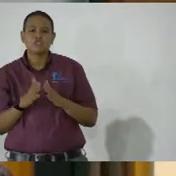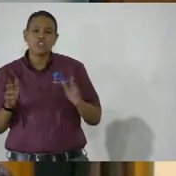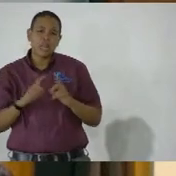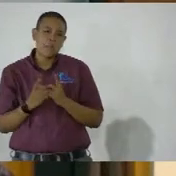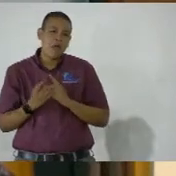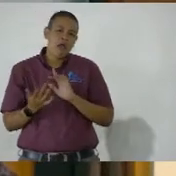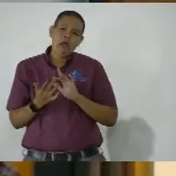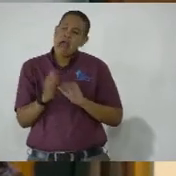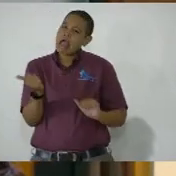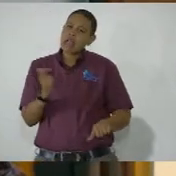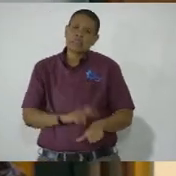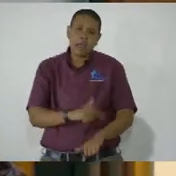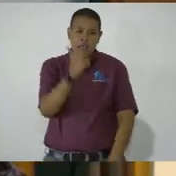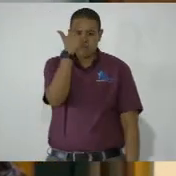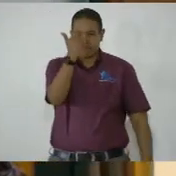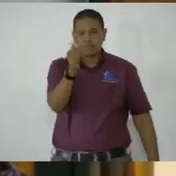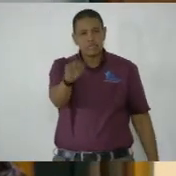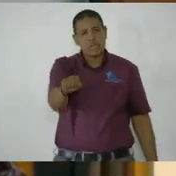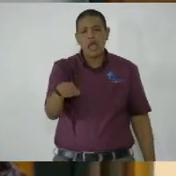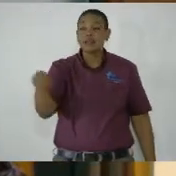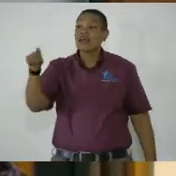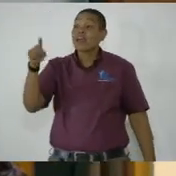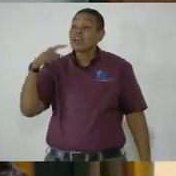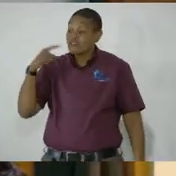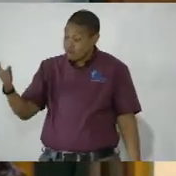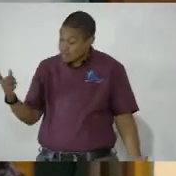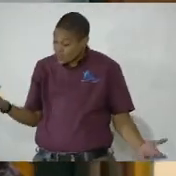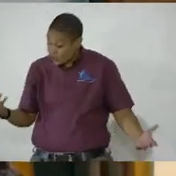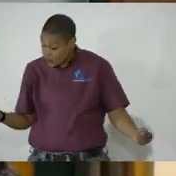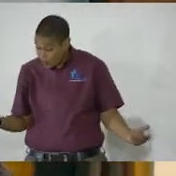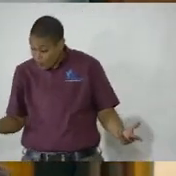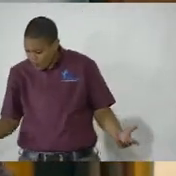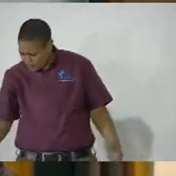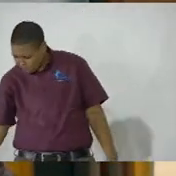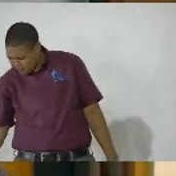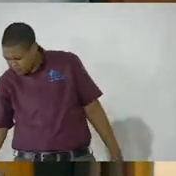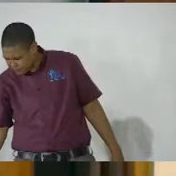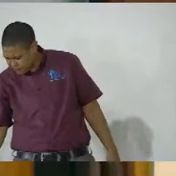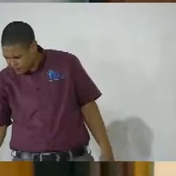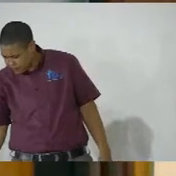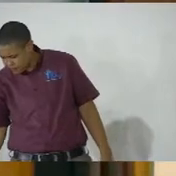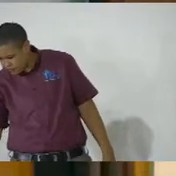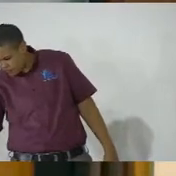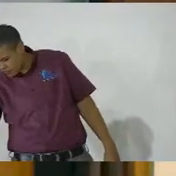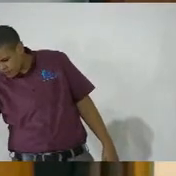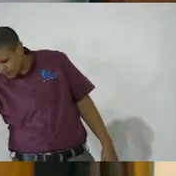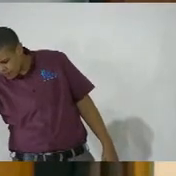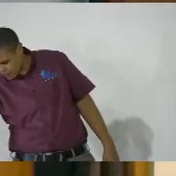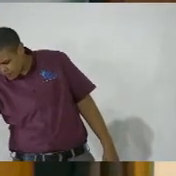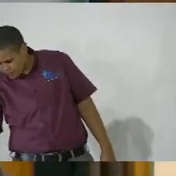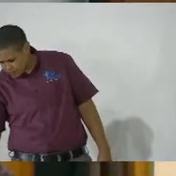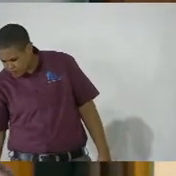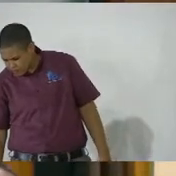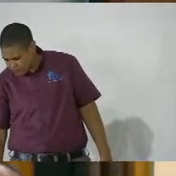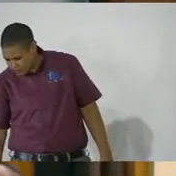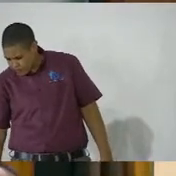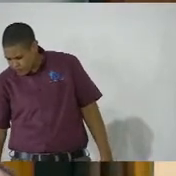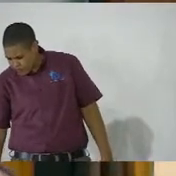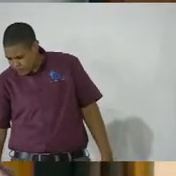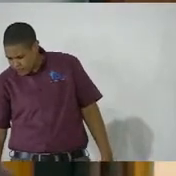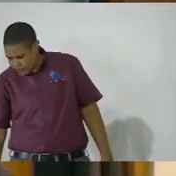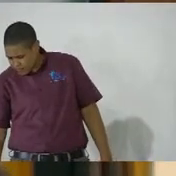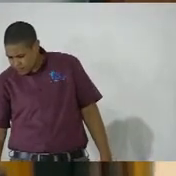General Department. They have gone, Madam Speaker, with us to sensitize not only JPs